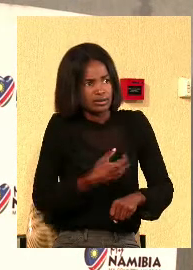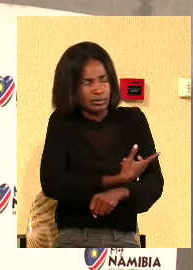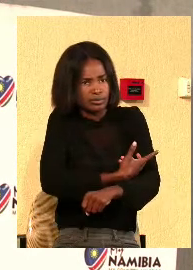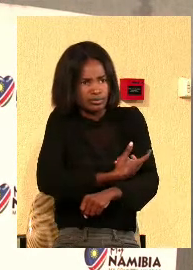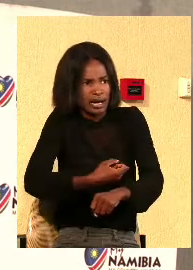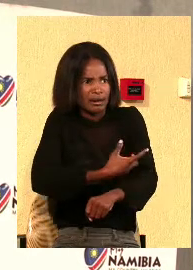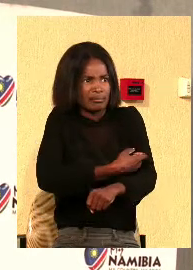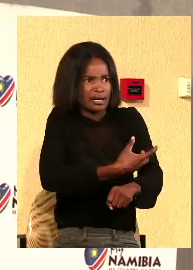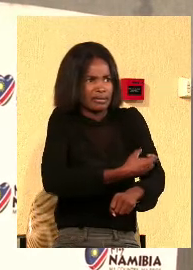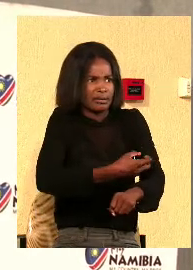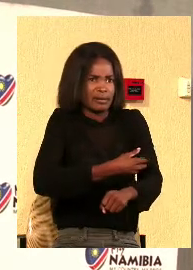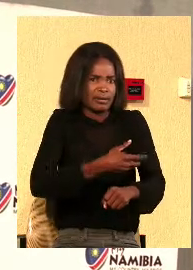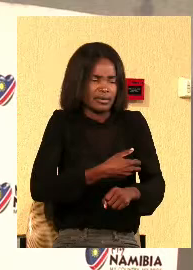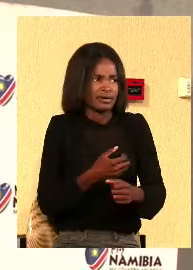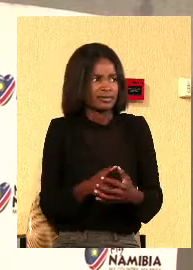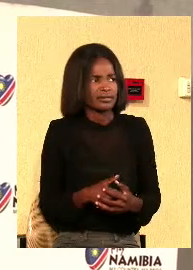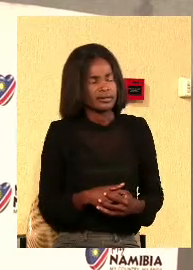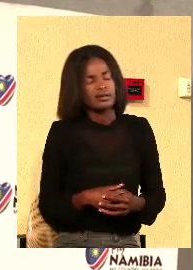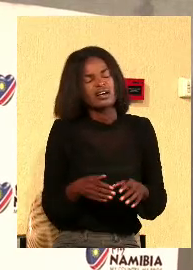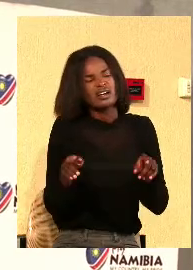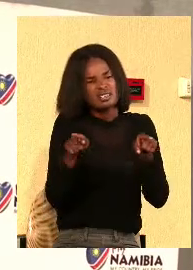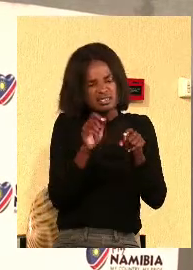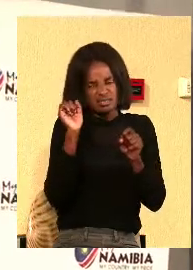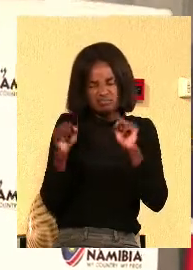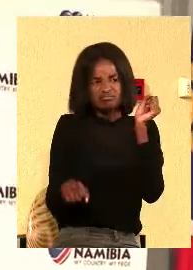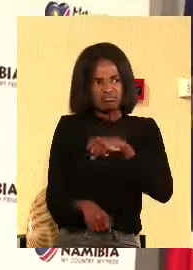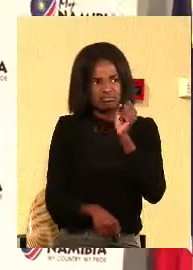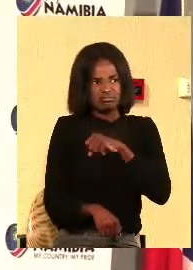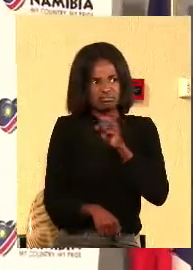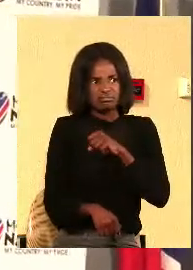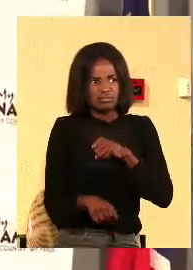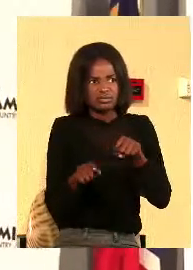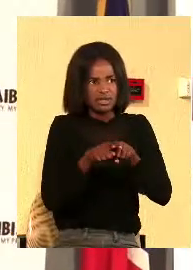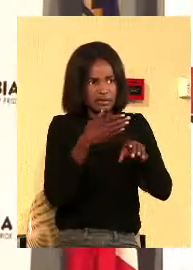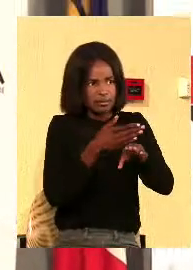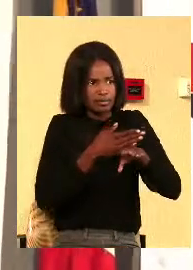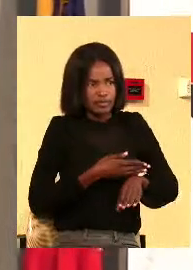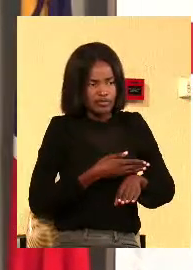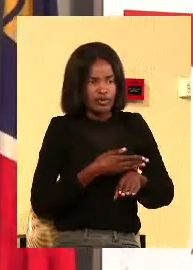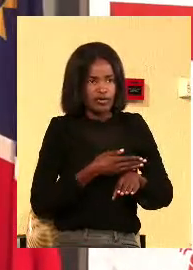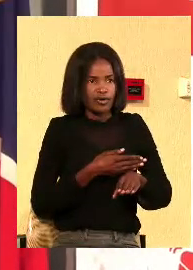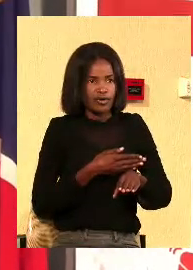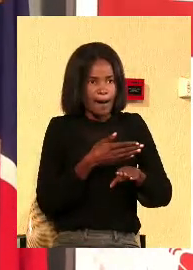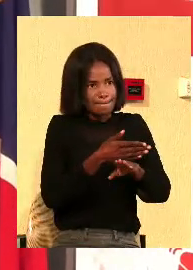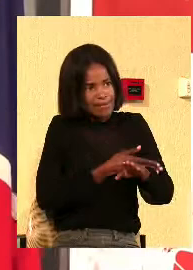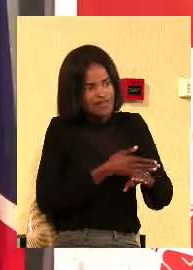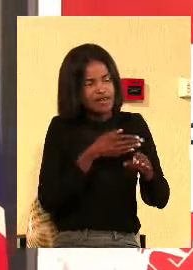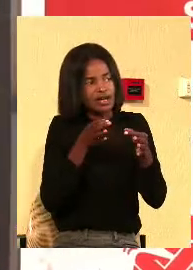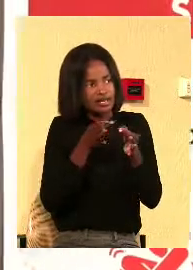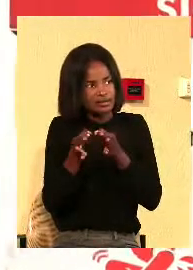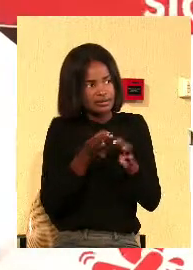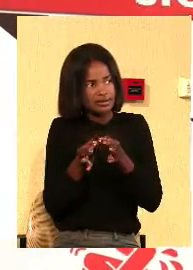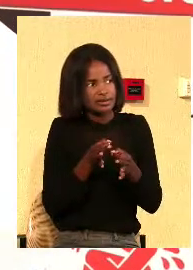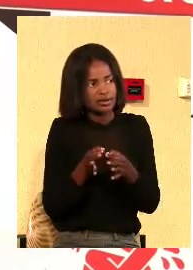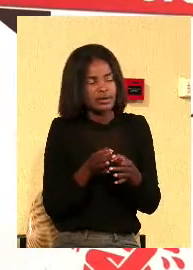sorry. Yes, like I said, we have our reagents, consumables,